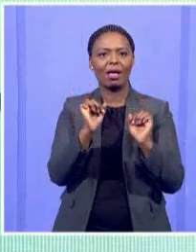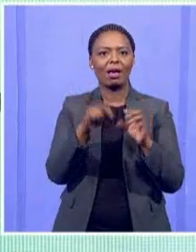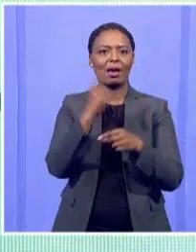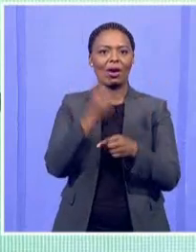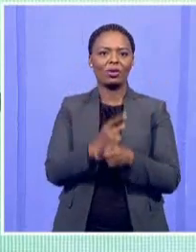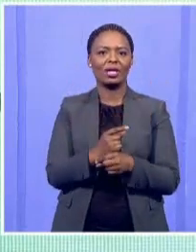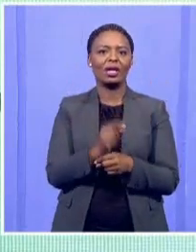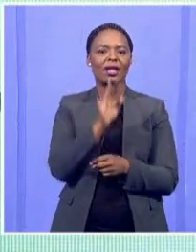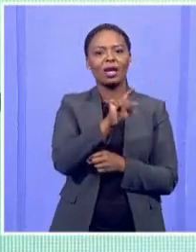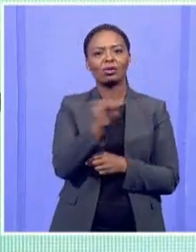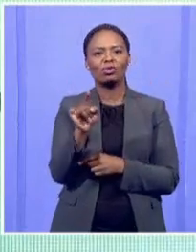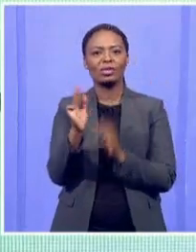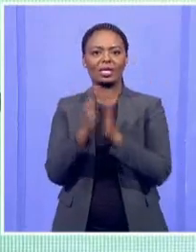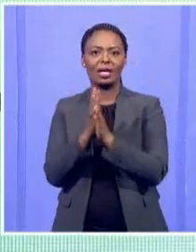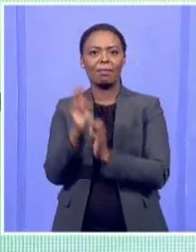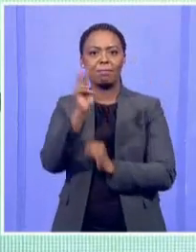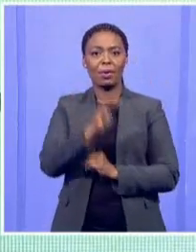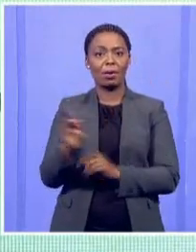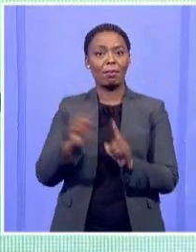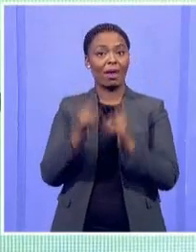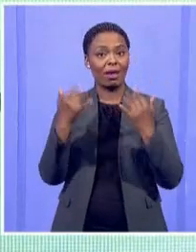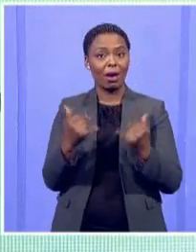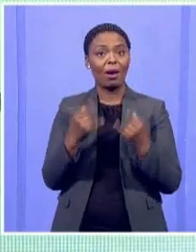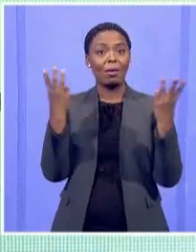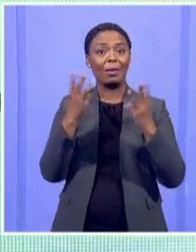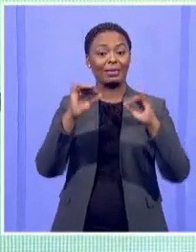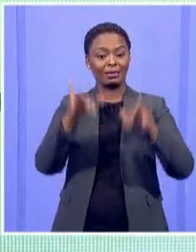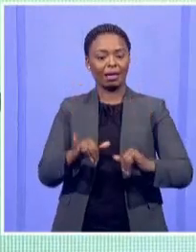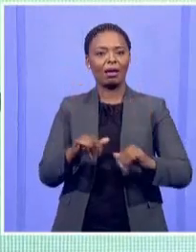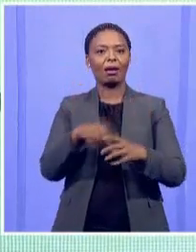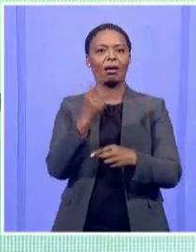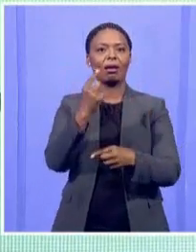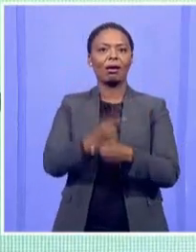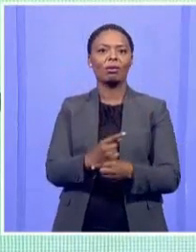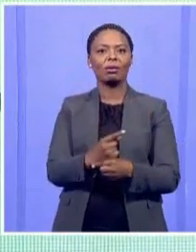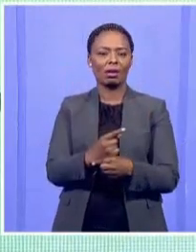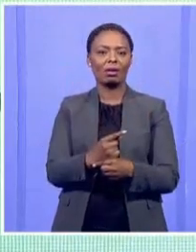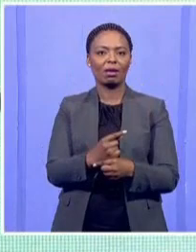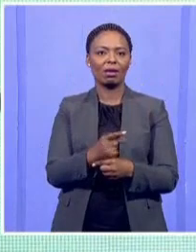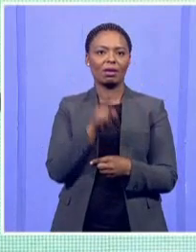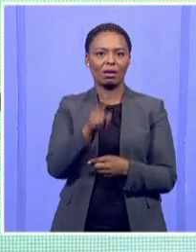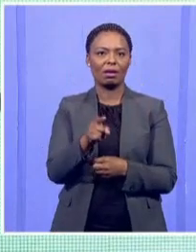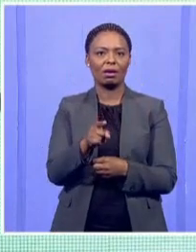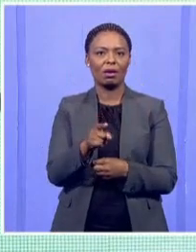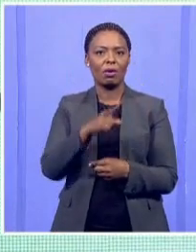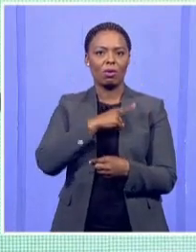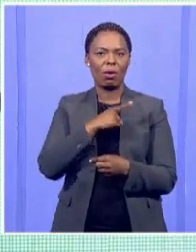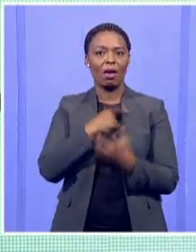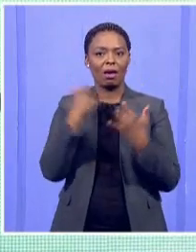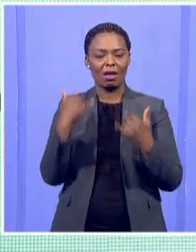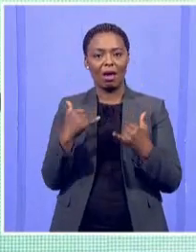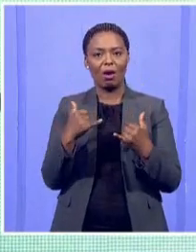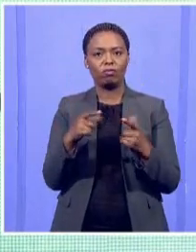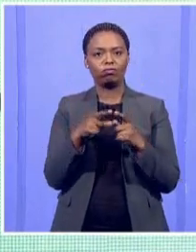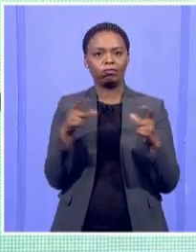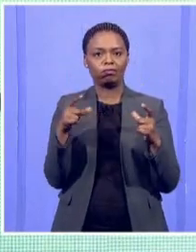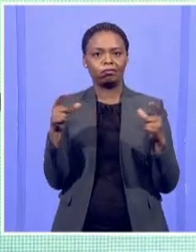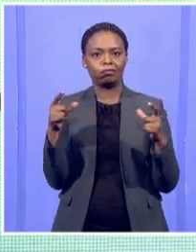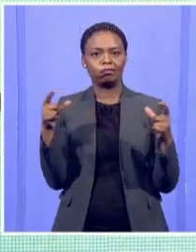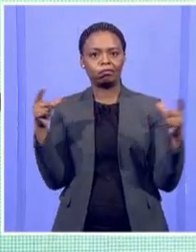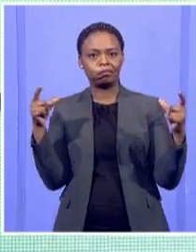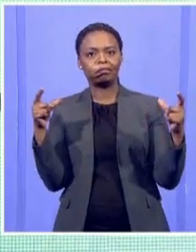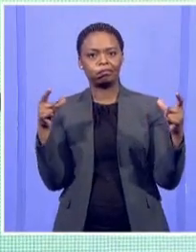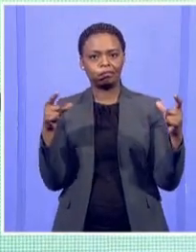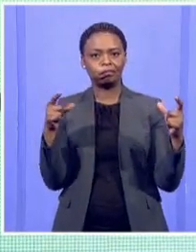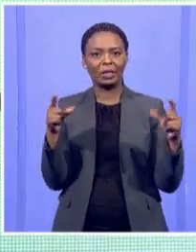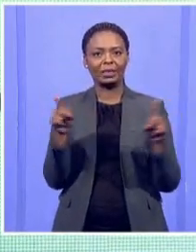10 million. But as we speak now, because of its metropolitan nature, through internal